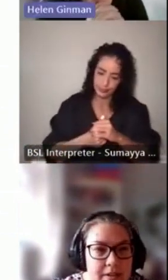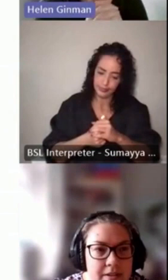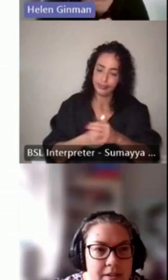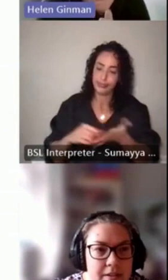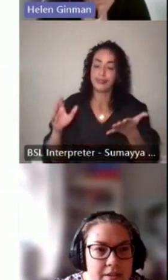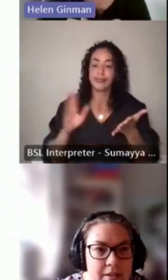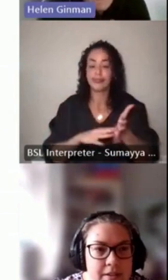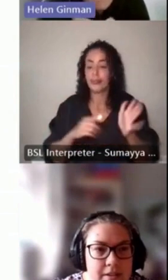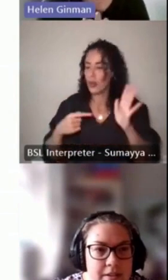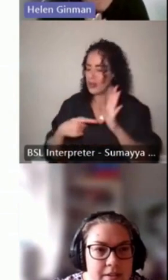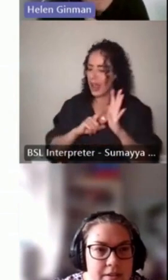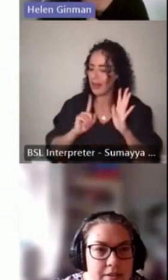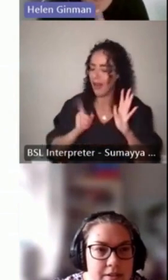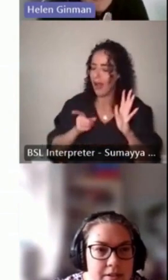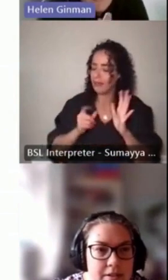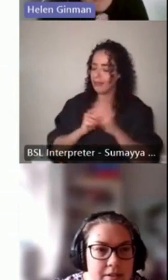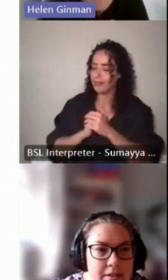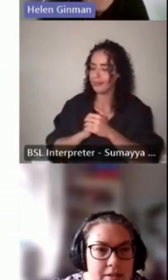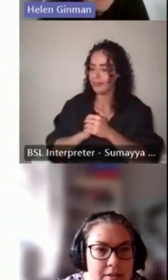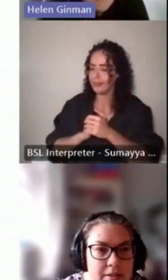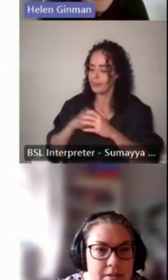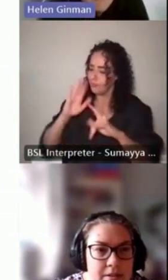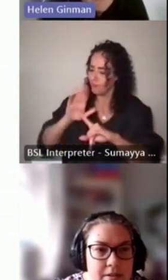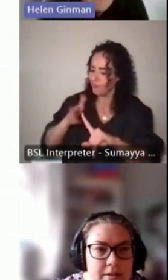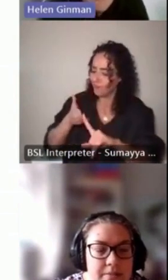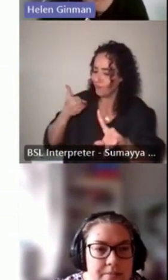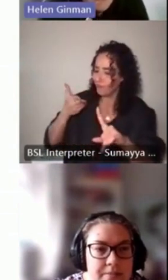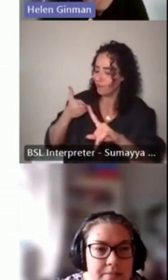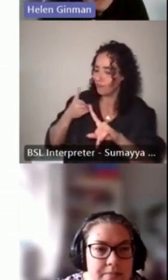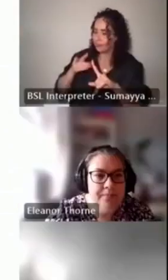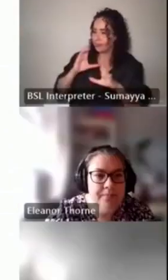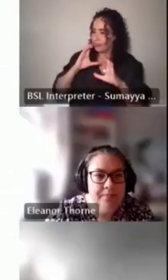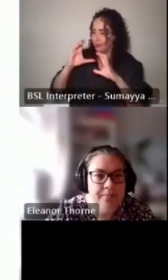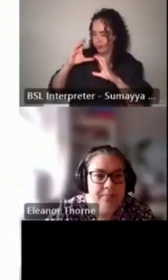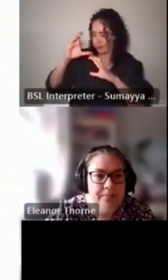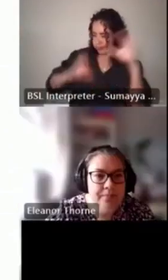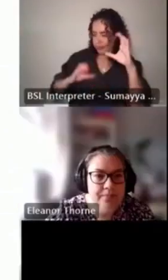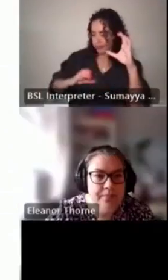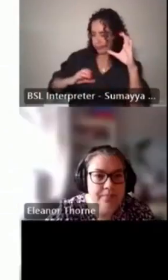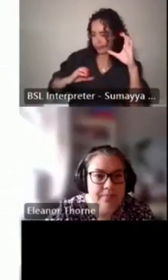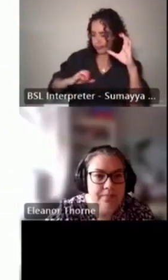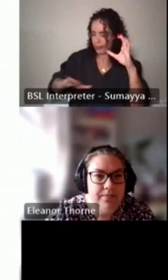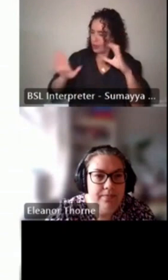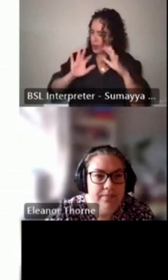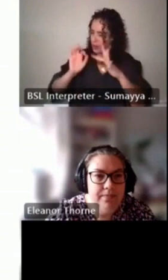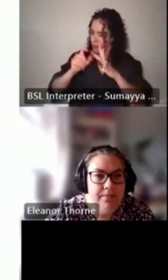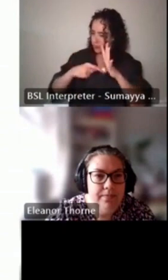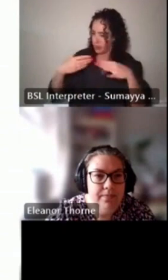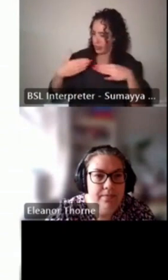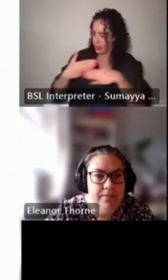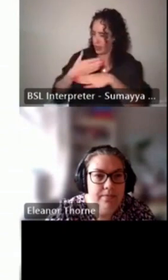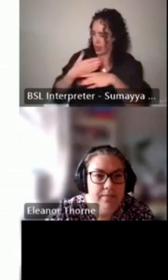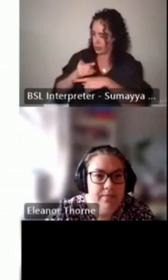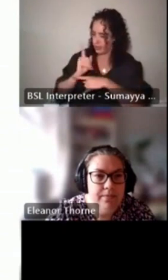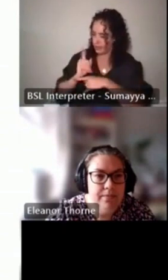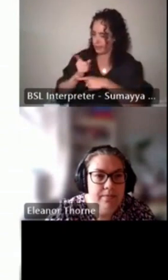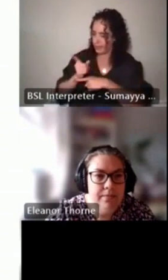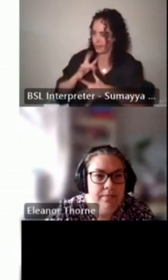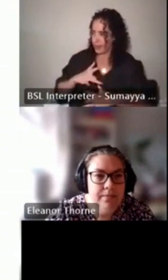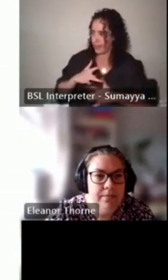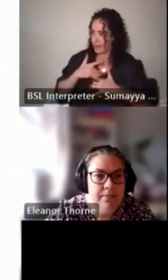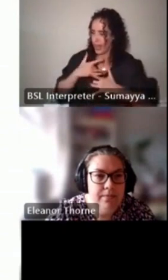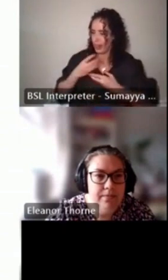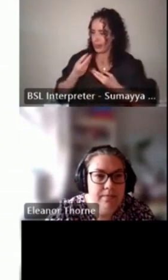Taylor, I've noticed that there's been a breakdown in communication regarding our project tasks. I feel like some